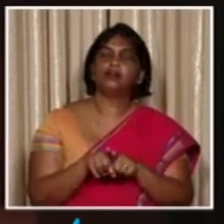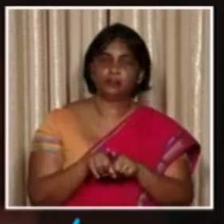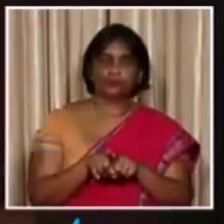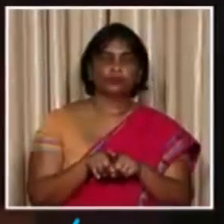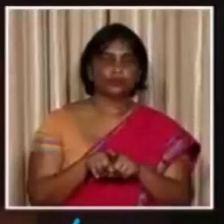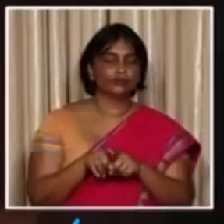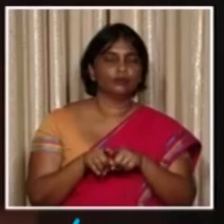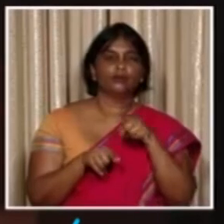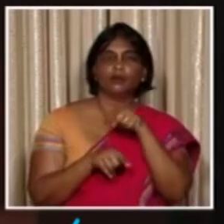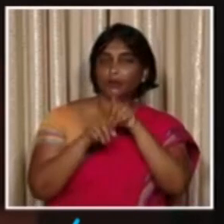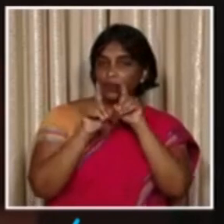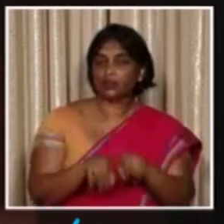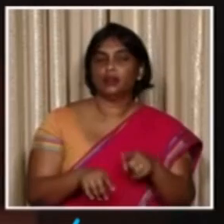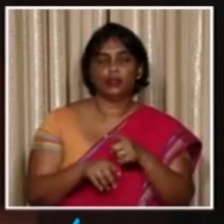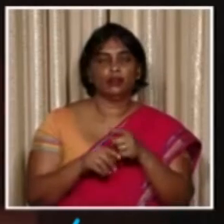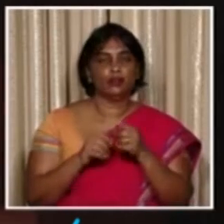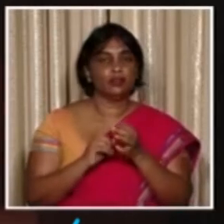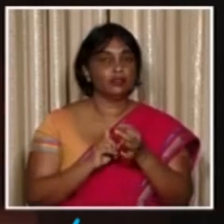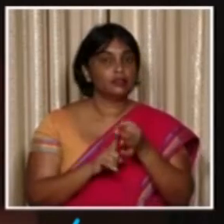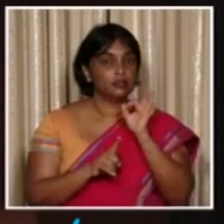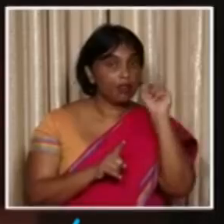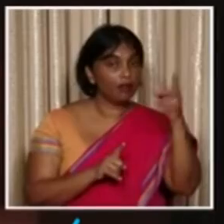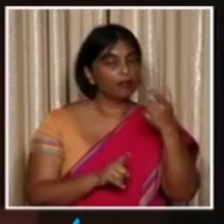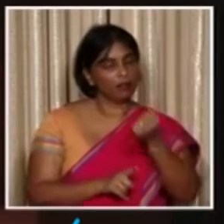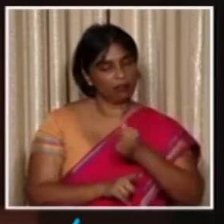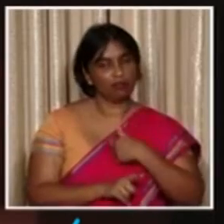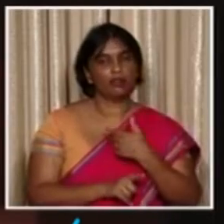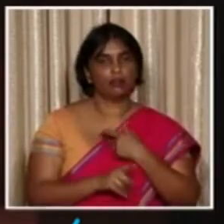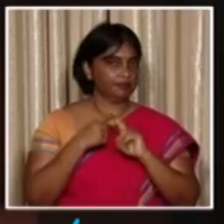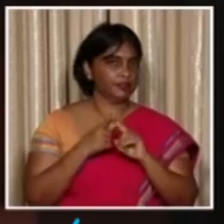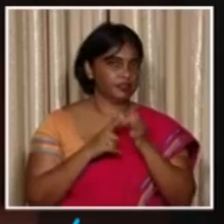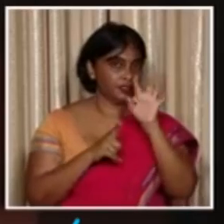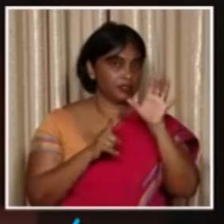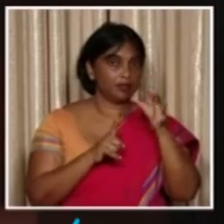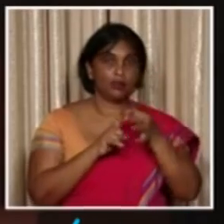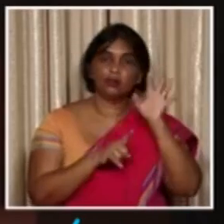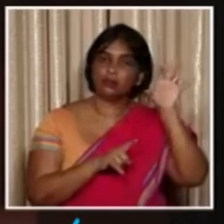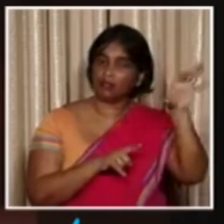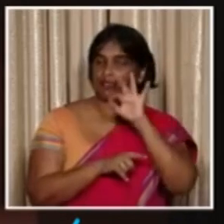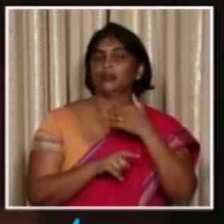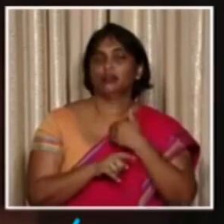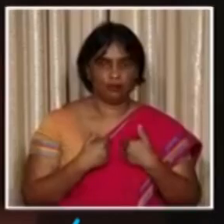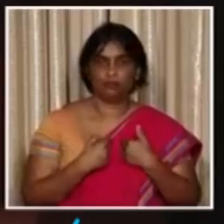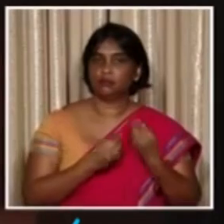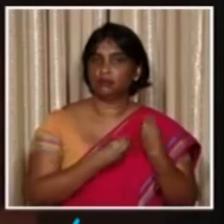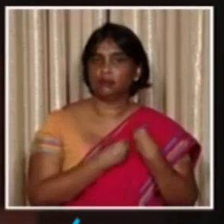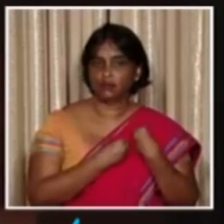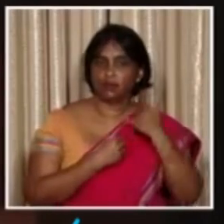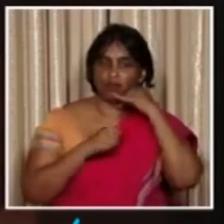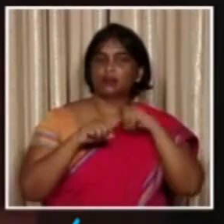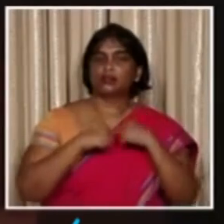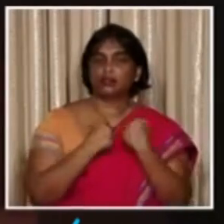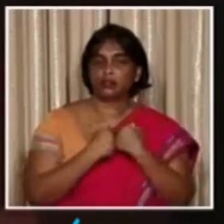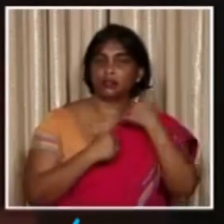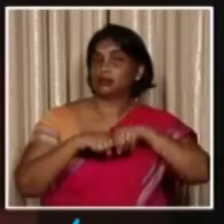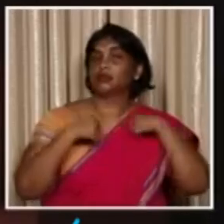in this committee. We will decide on our participation based on the decision of the National Catholic Committee for Justice to Easter Sunday attack victims led